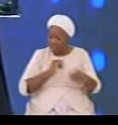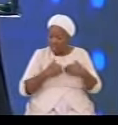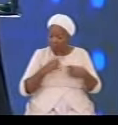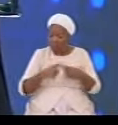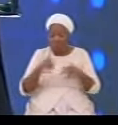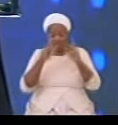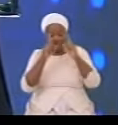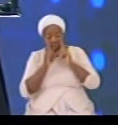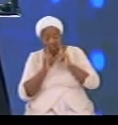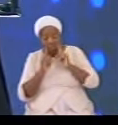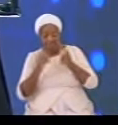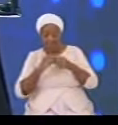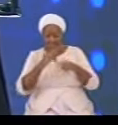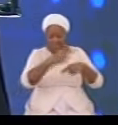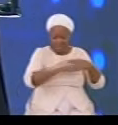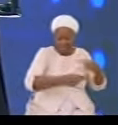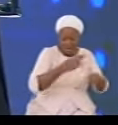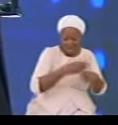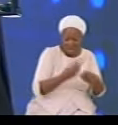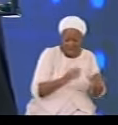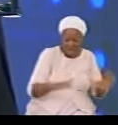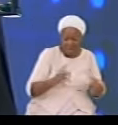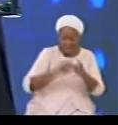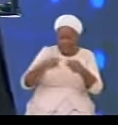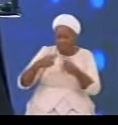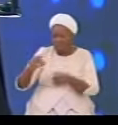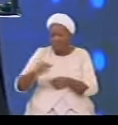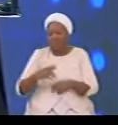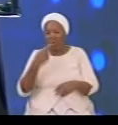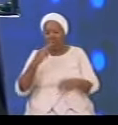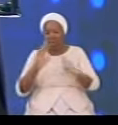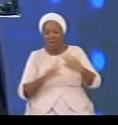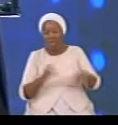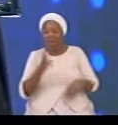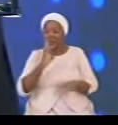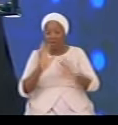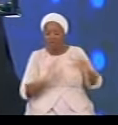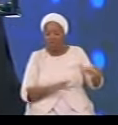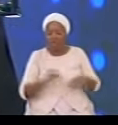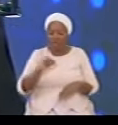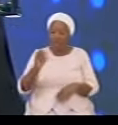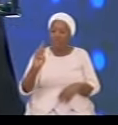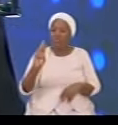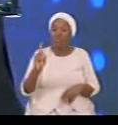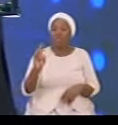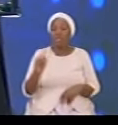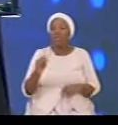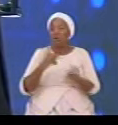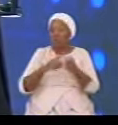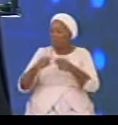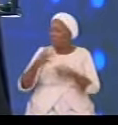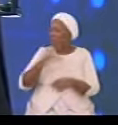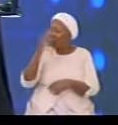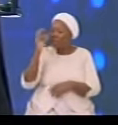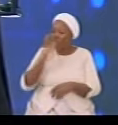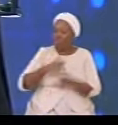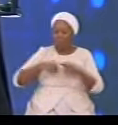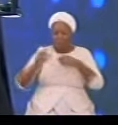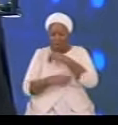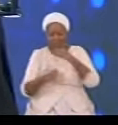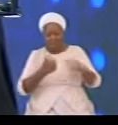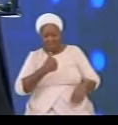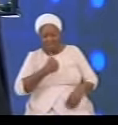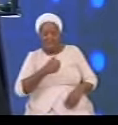River Jordan? Do I drink holy water? Do I drink olive oil? Do I fast? Do I punish myself for